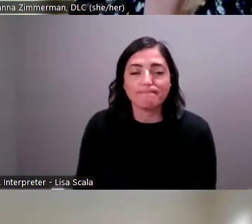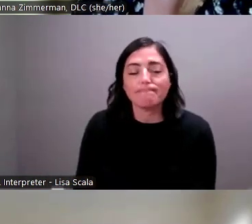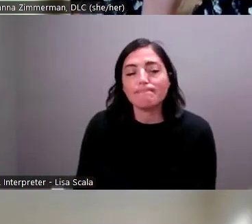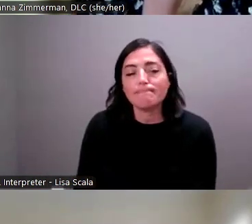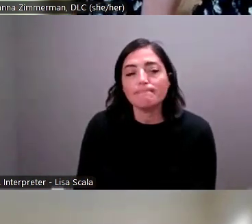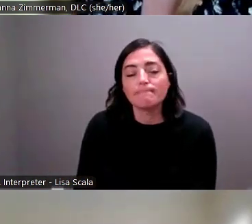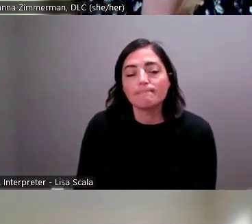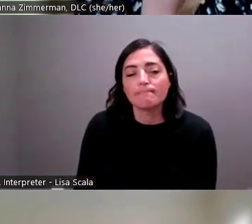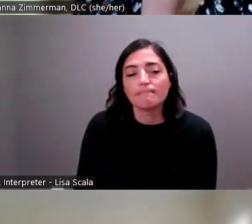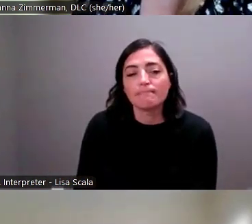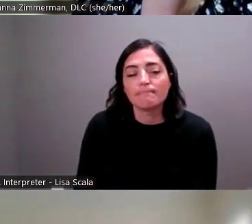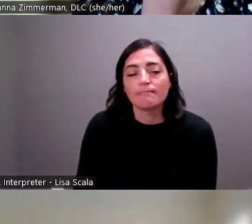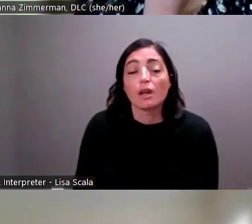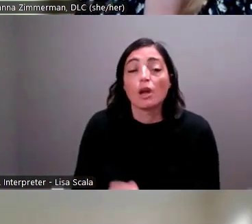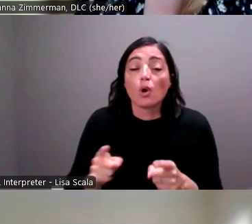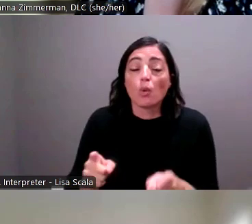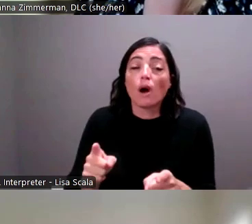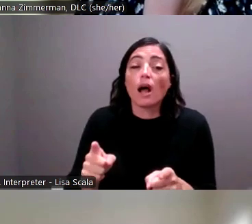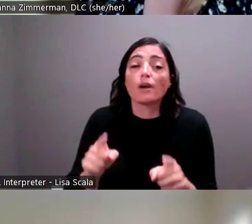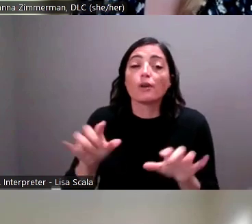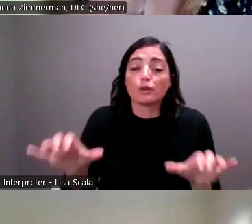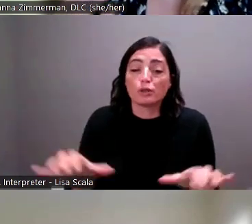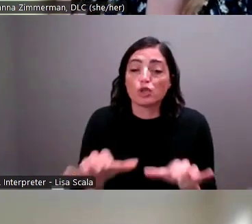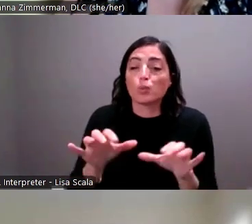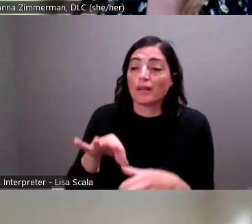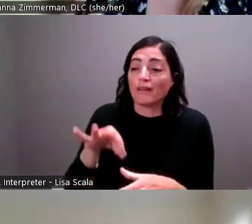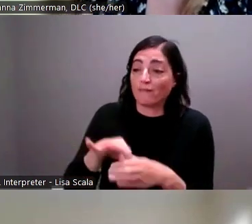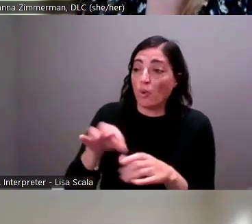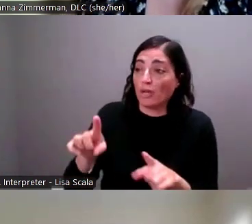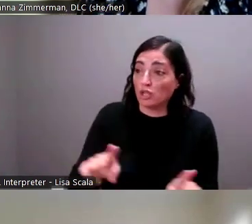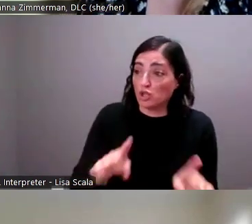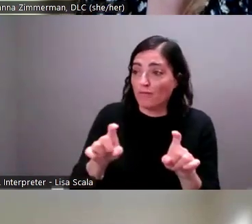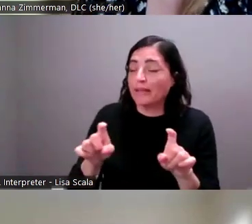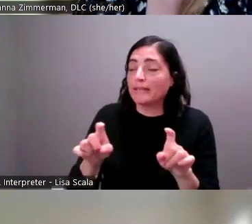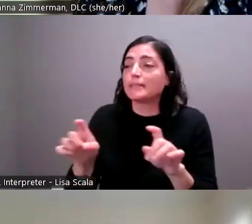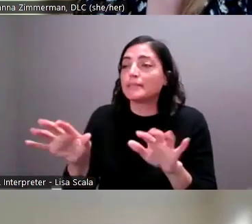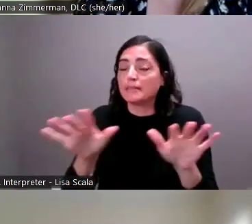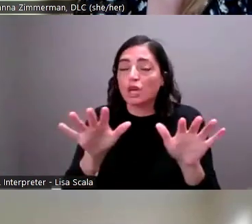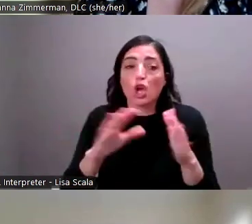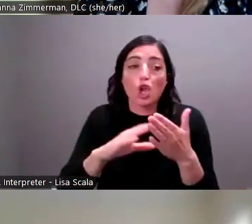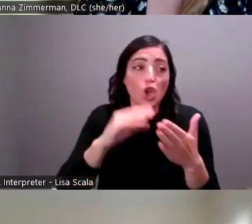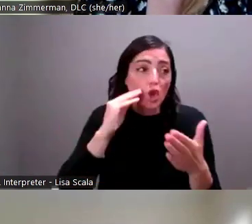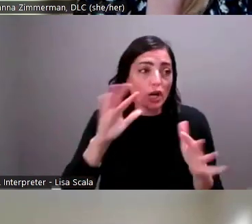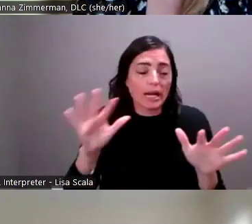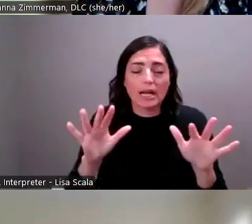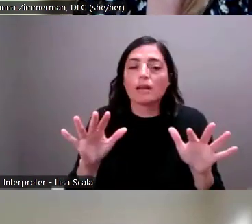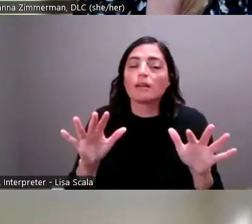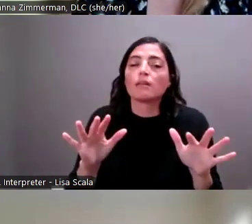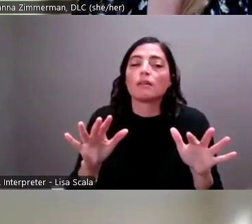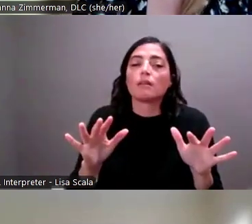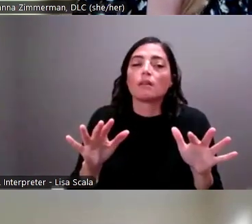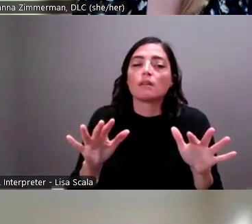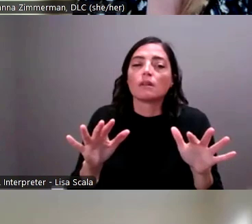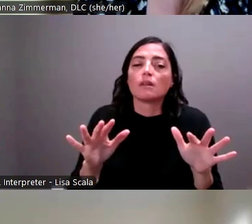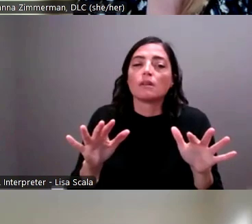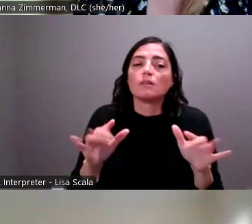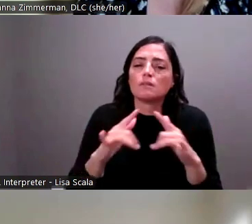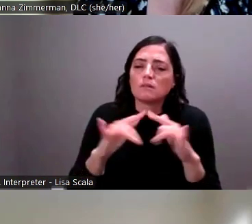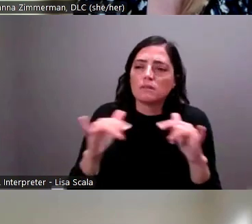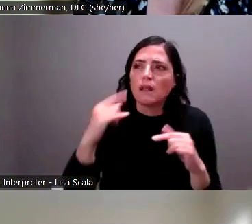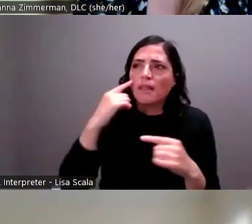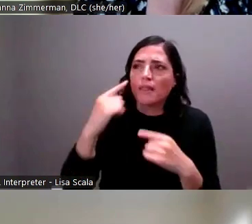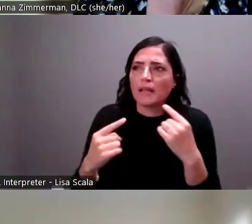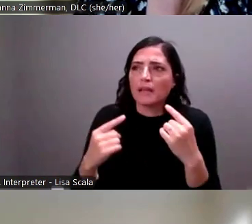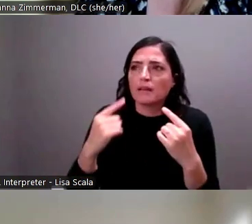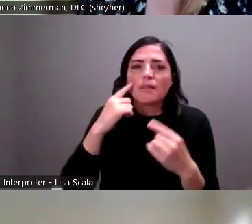And as you're doing polling place accessibility surveys and learning about them, just sort of imagine the process that